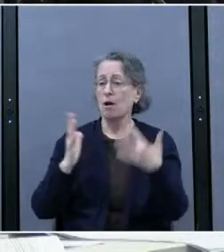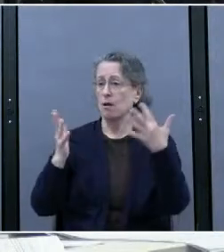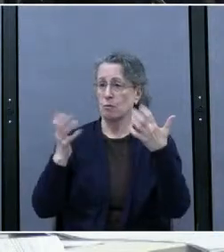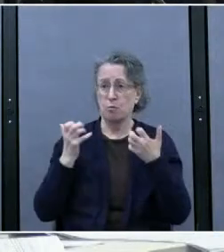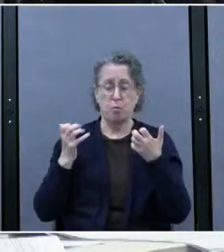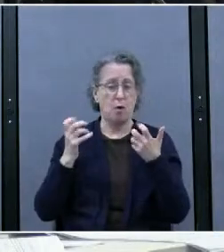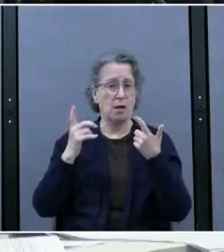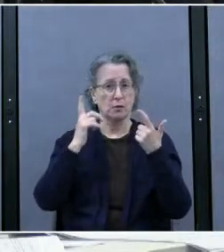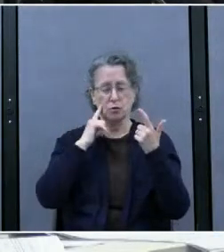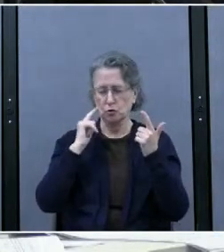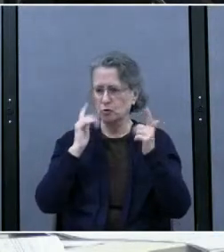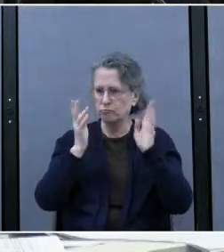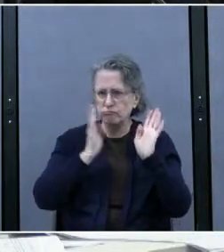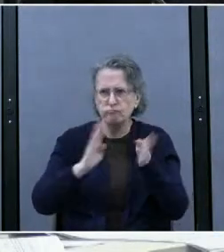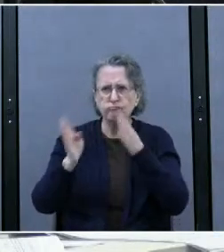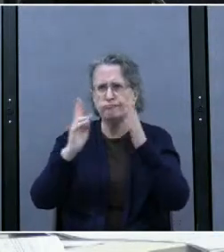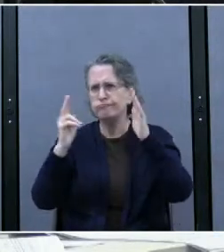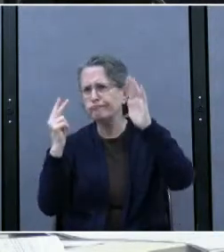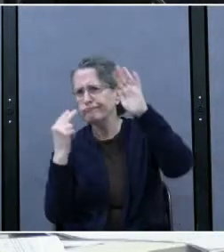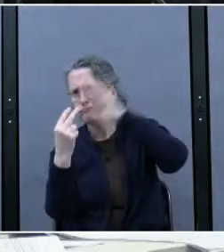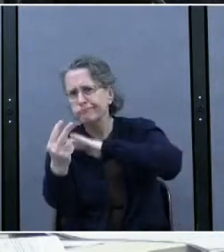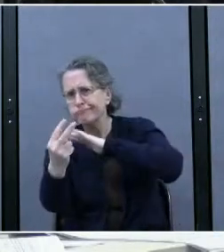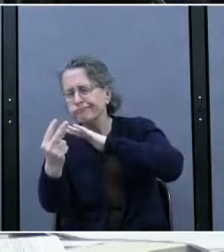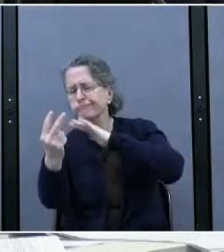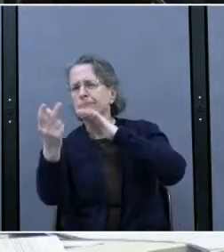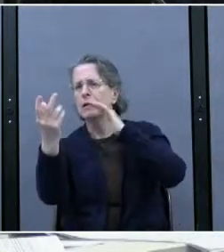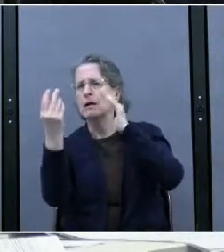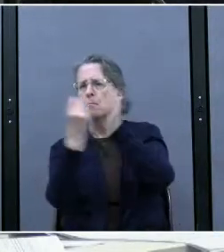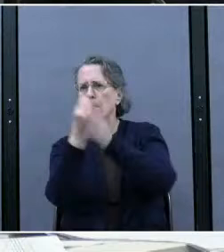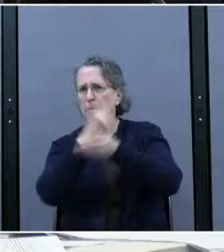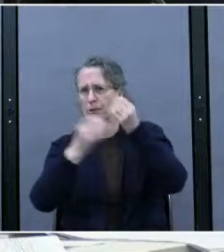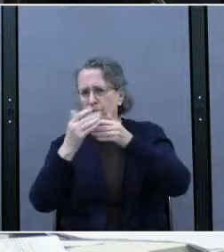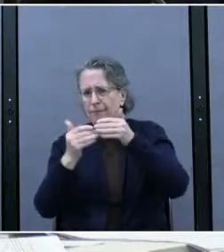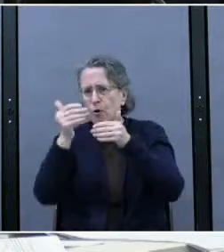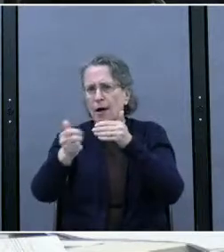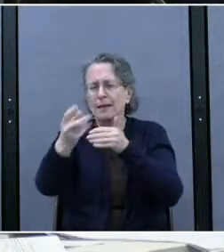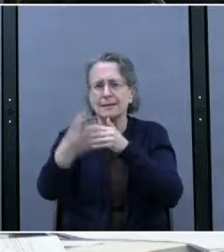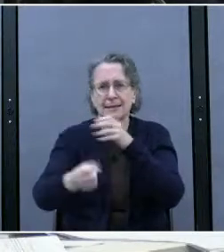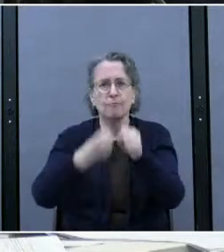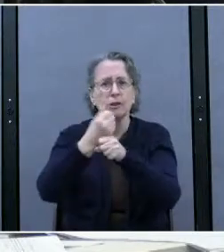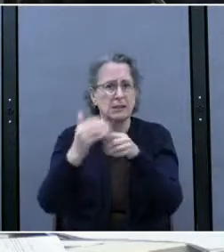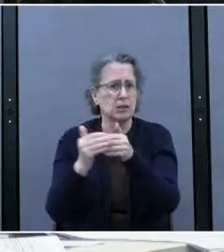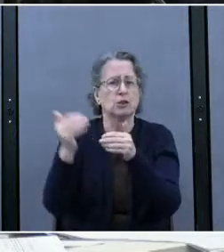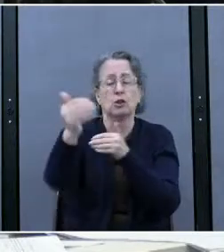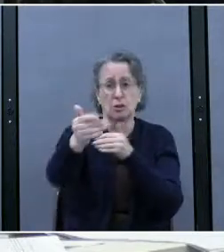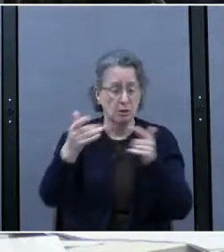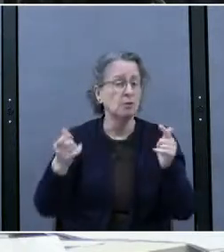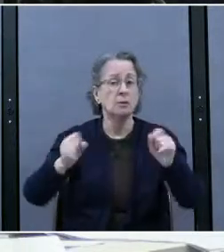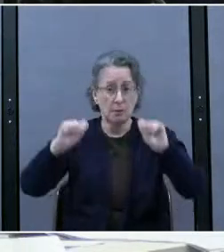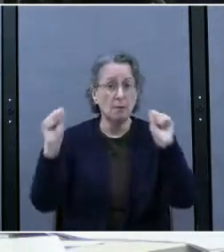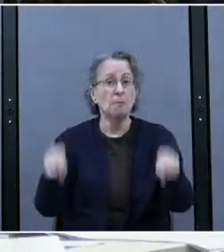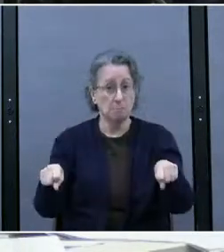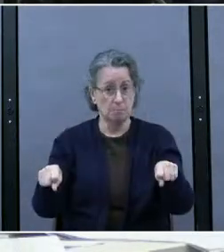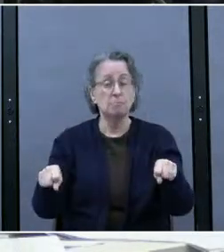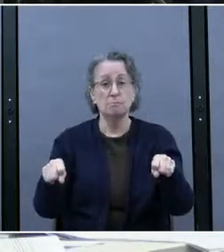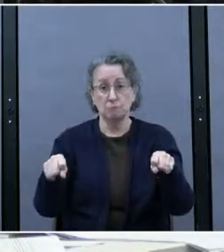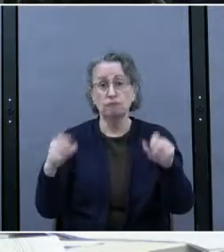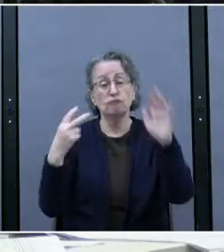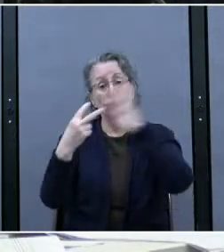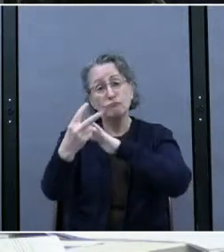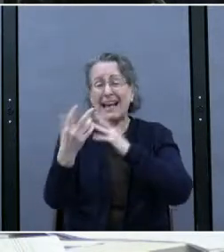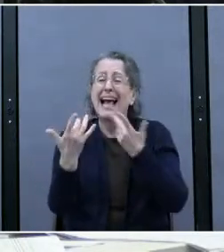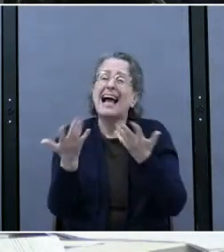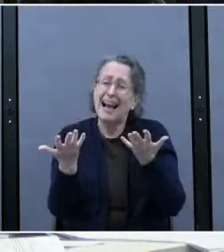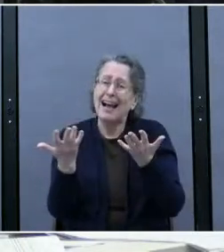what would be the cost of doing that. So there's a cost to information. We could spend time doing that and making guesses